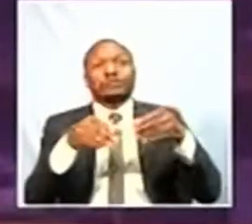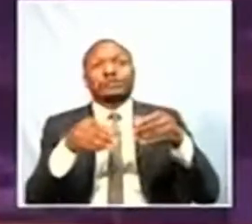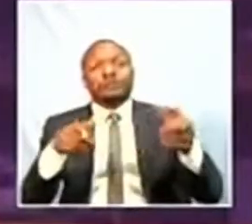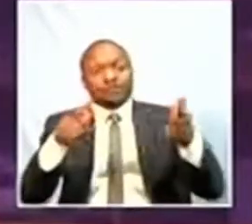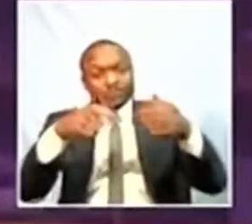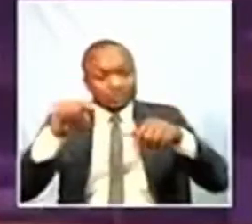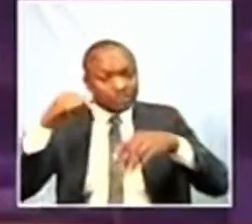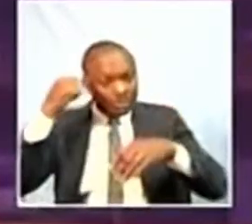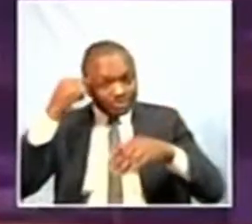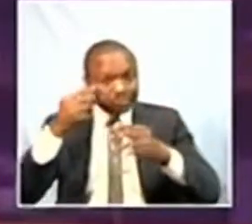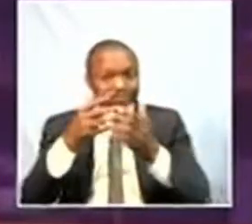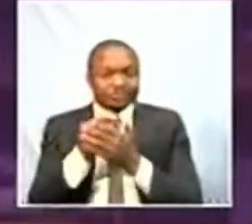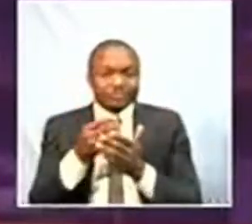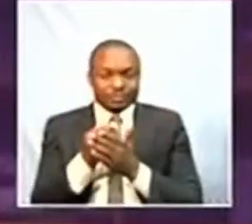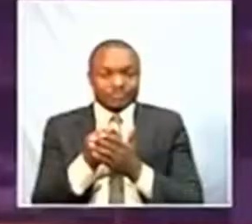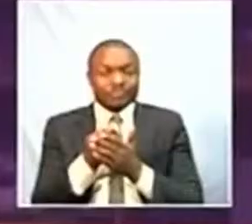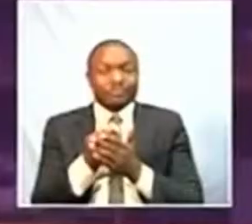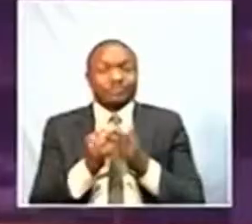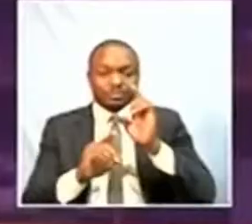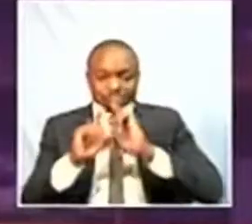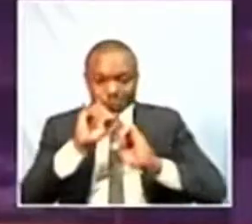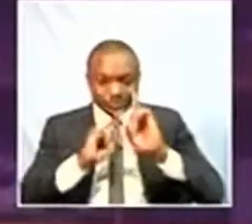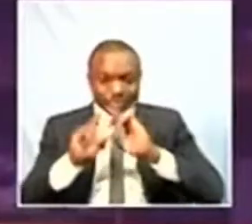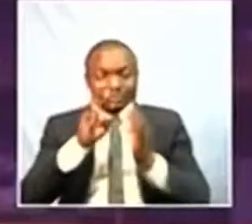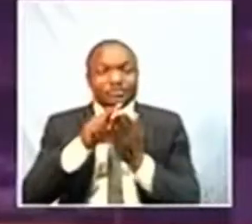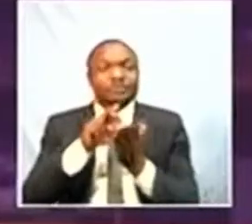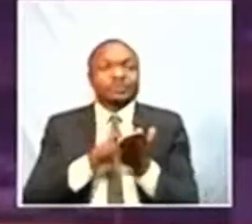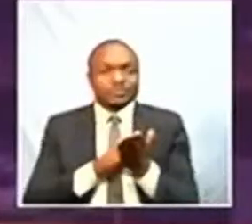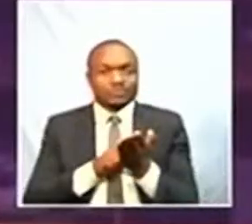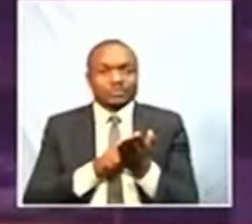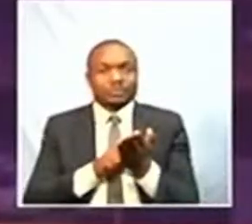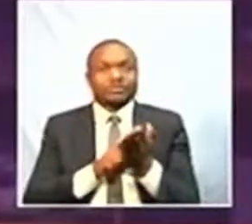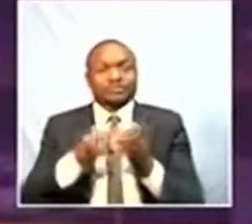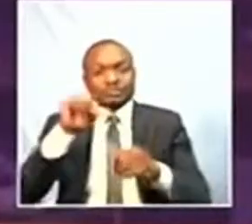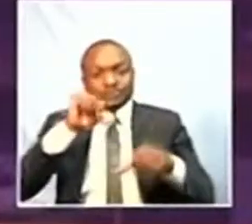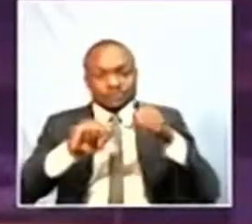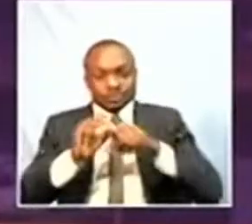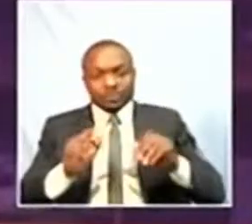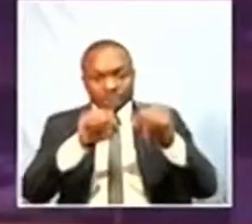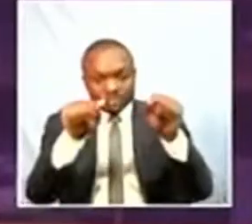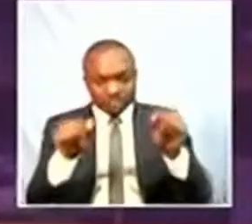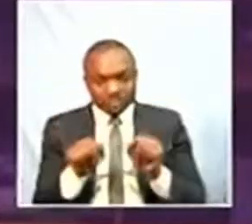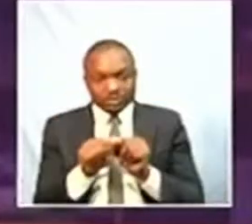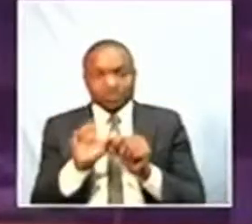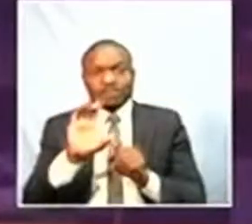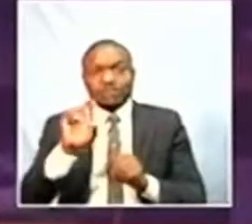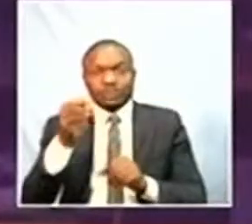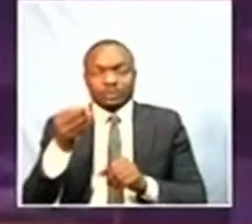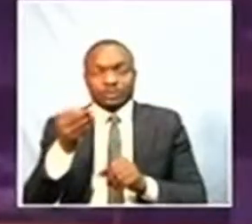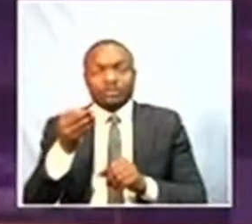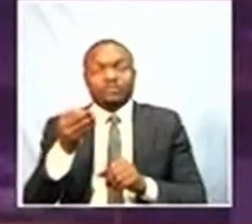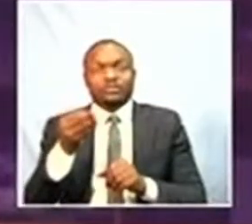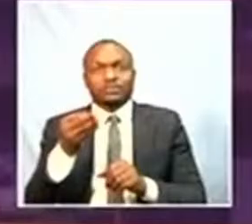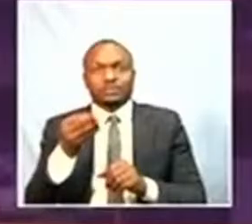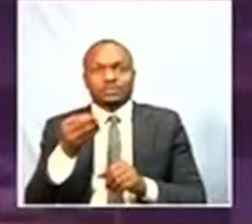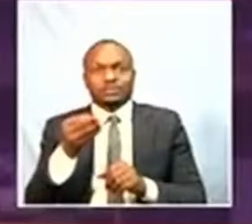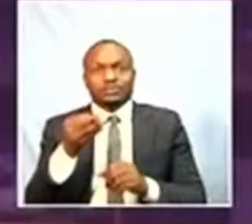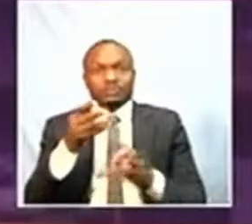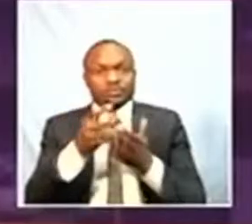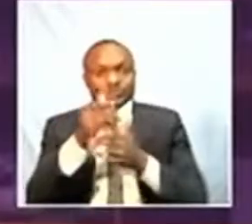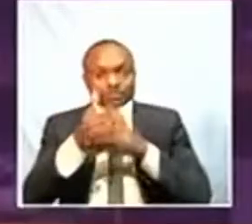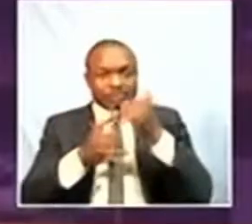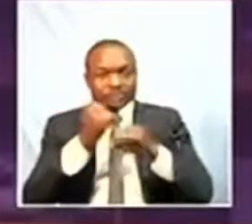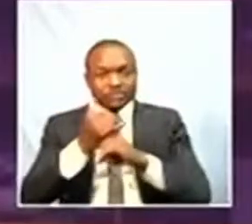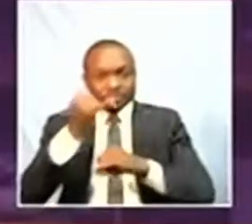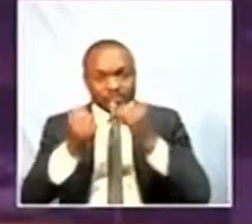on Local Government Accounts, which is considering the report of the Auditor General on the Constituency Development Fund, CDF, for the financial